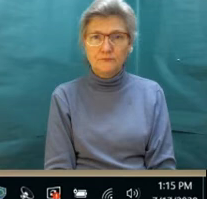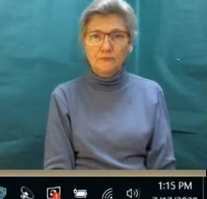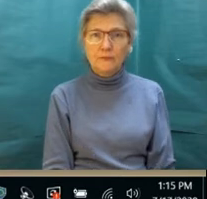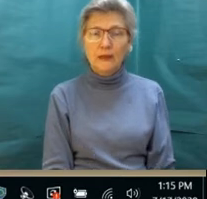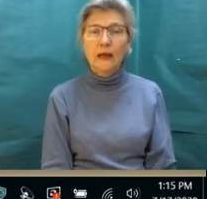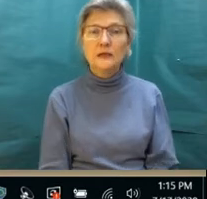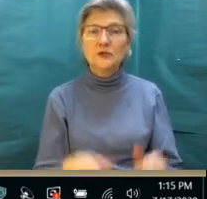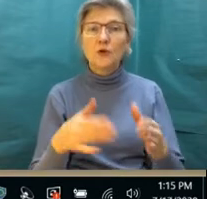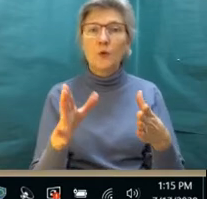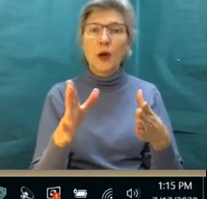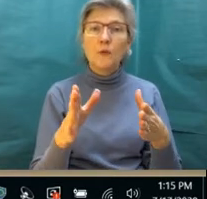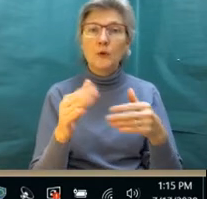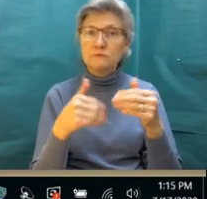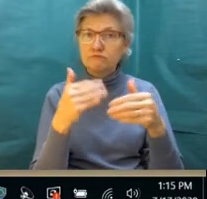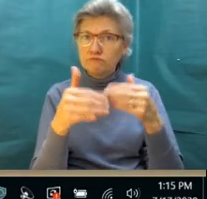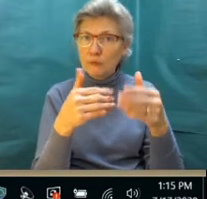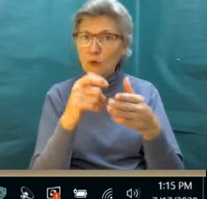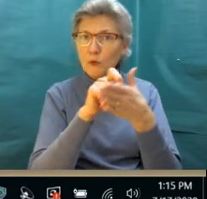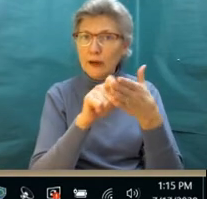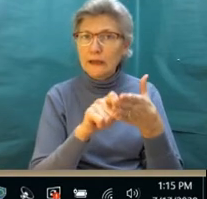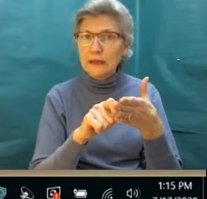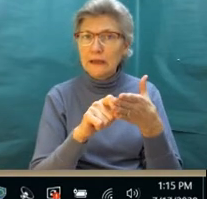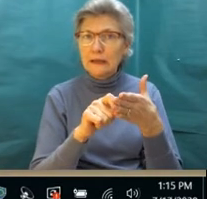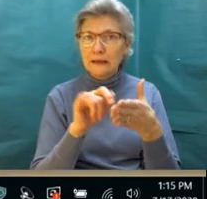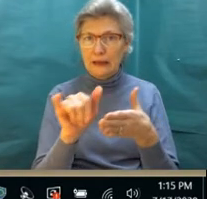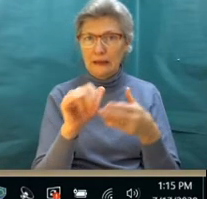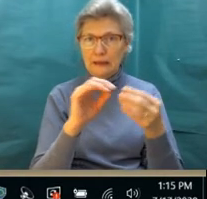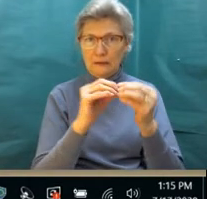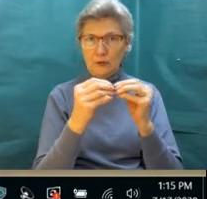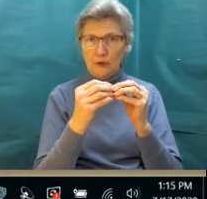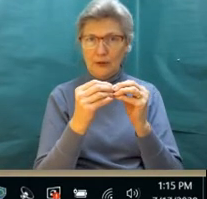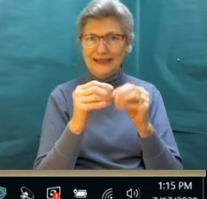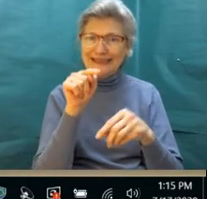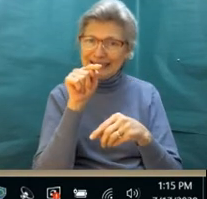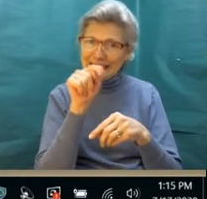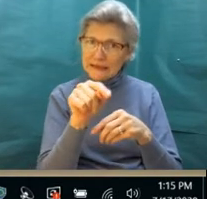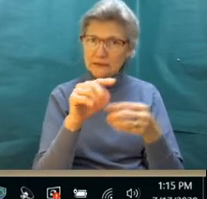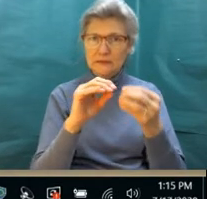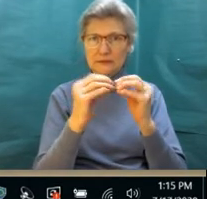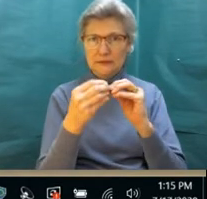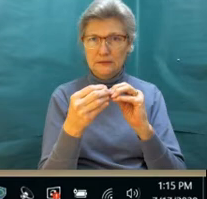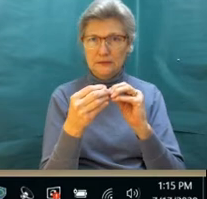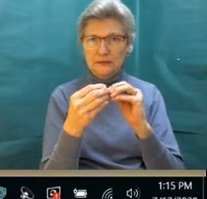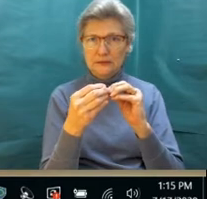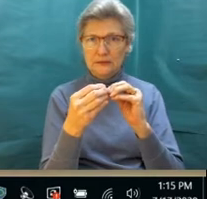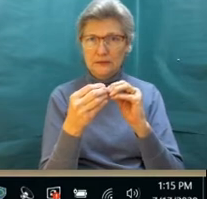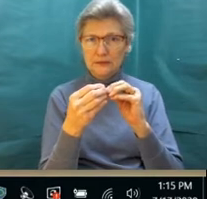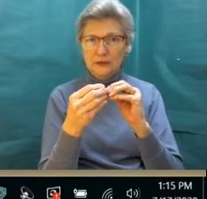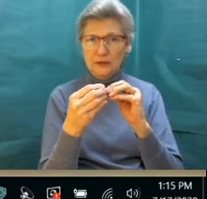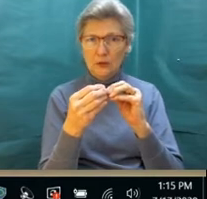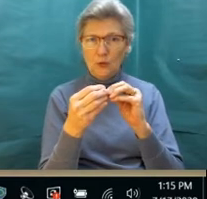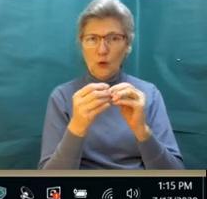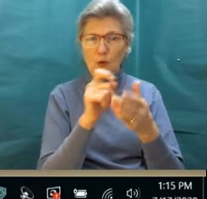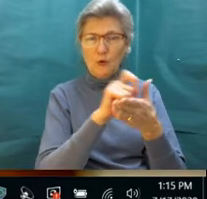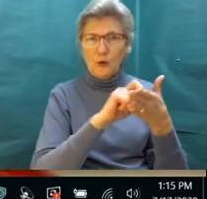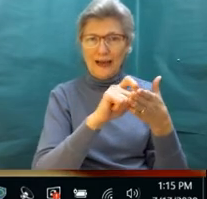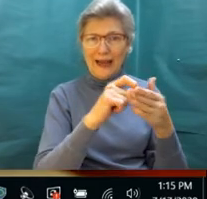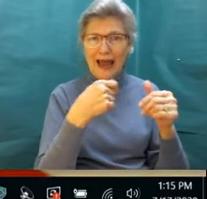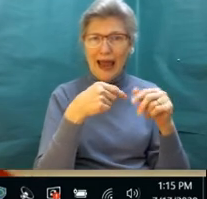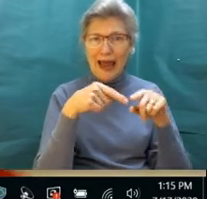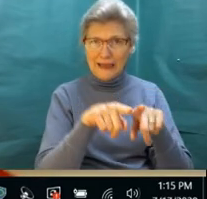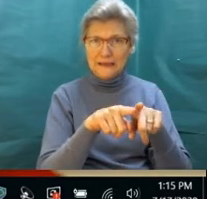So the way that we would go about writing this number in decimal form, we would write it